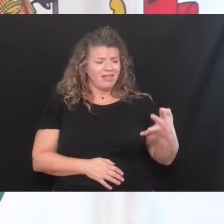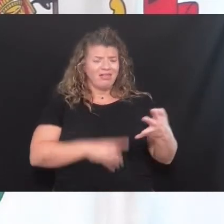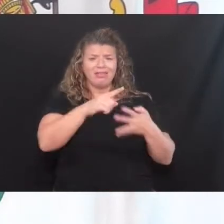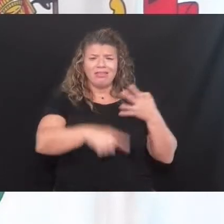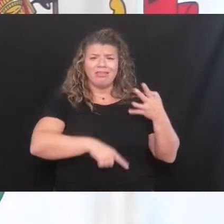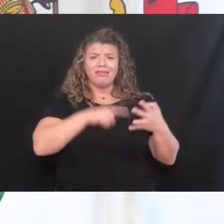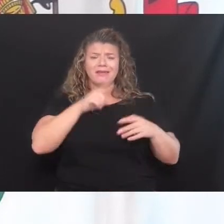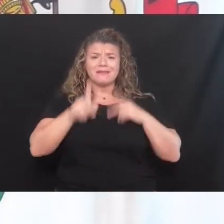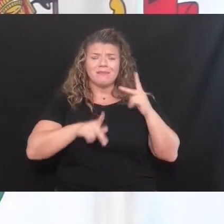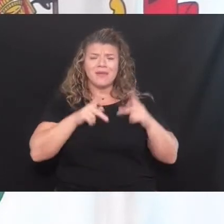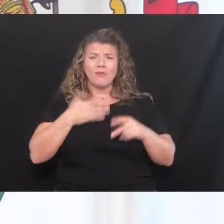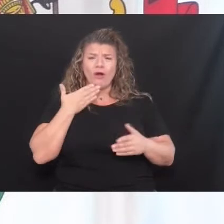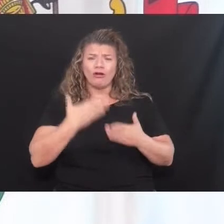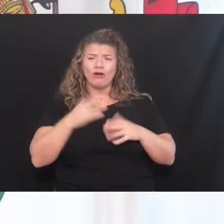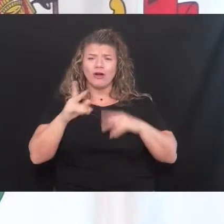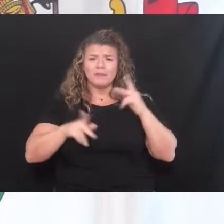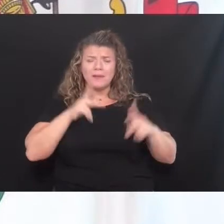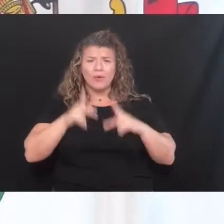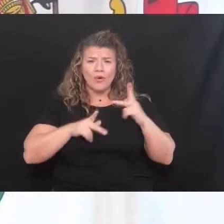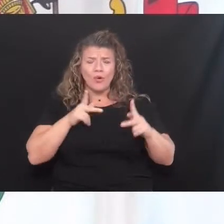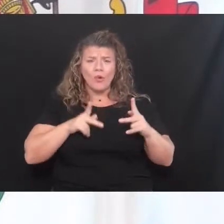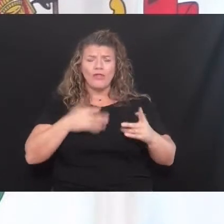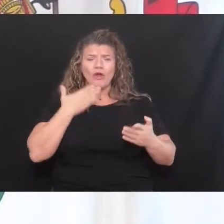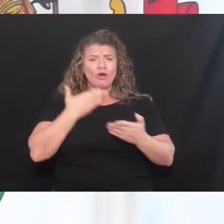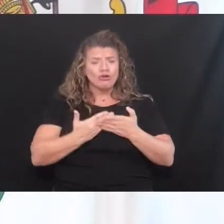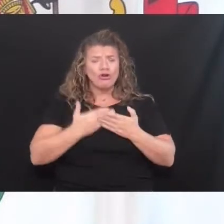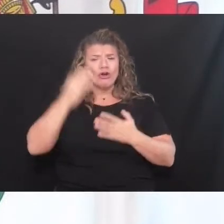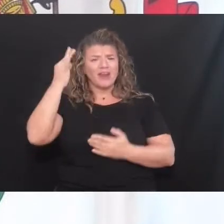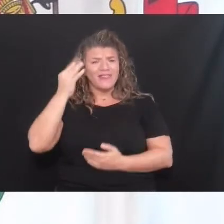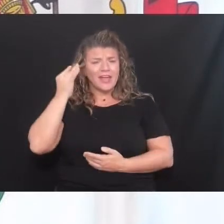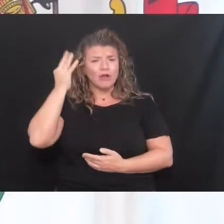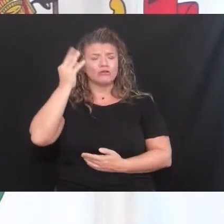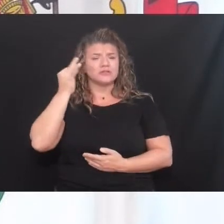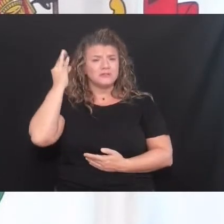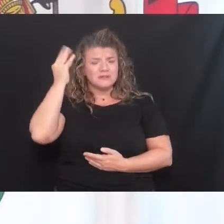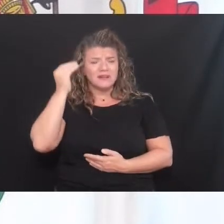people. They're rational thinkers. They're not